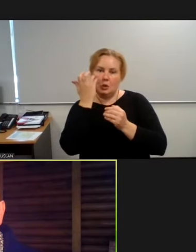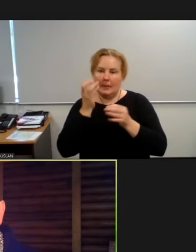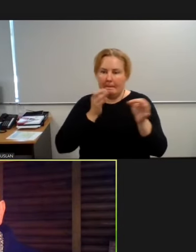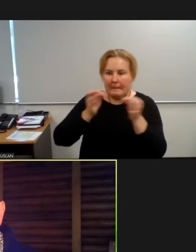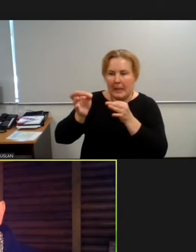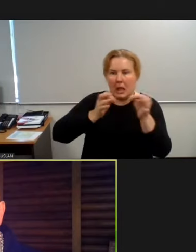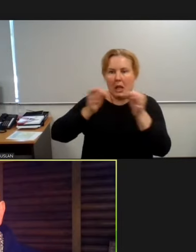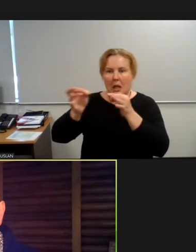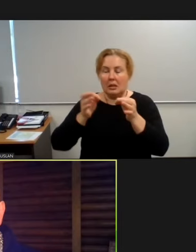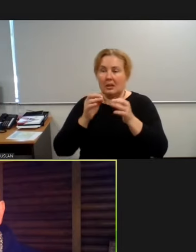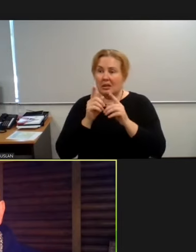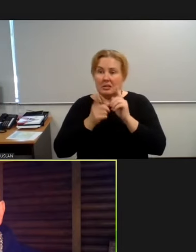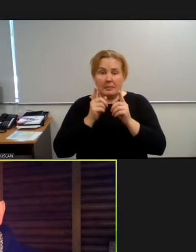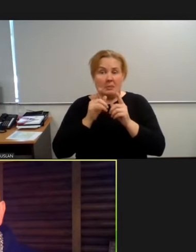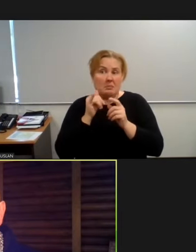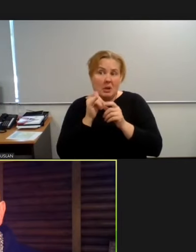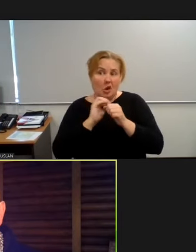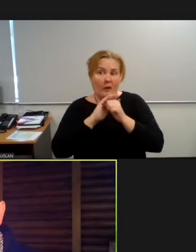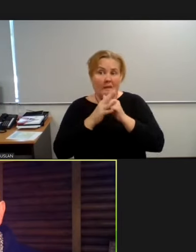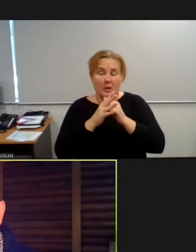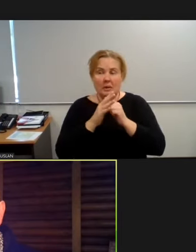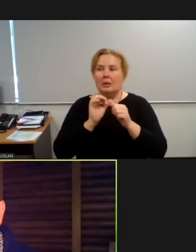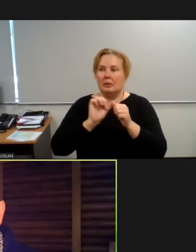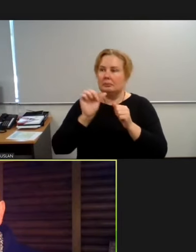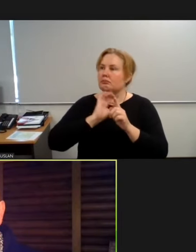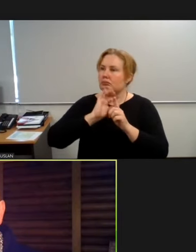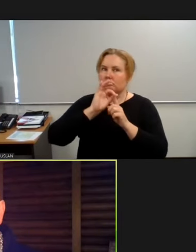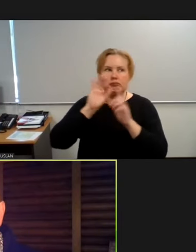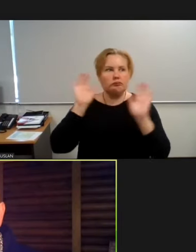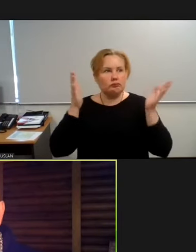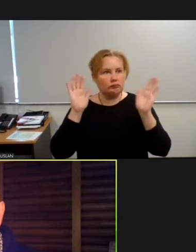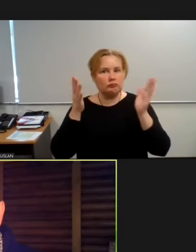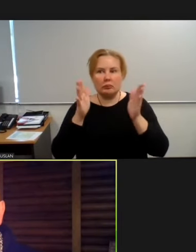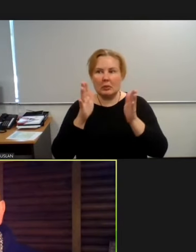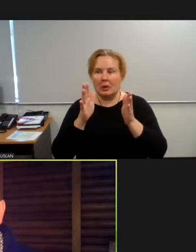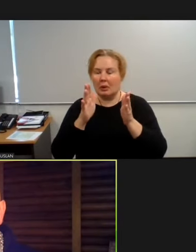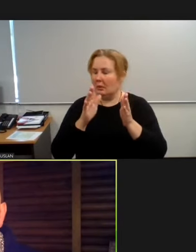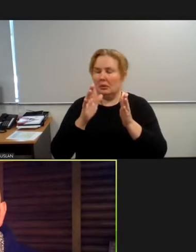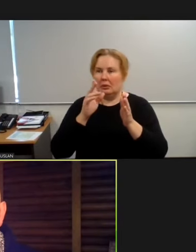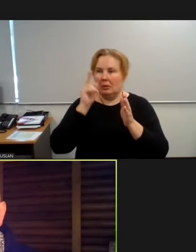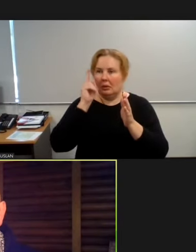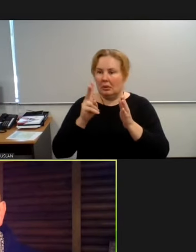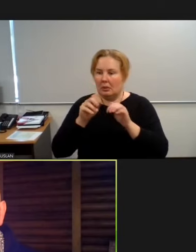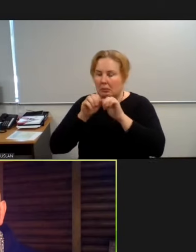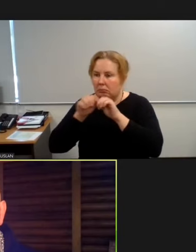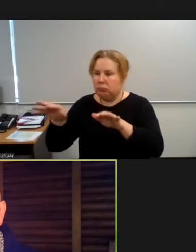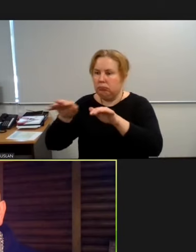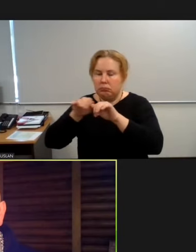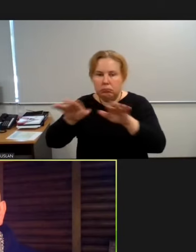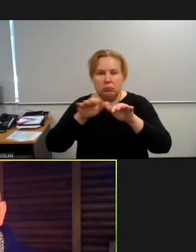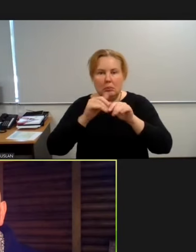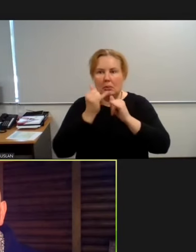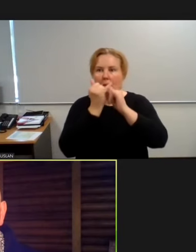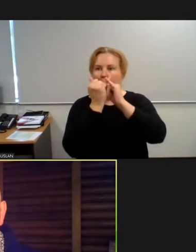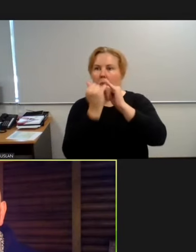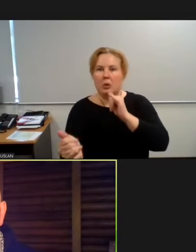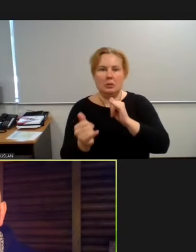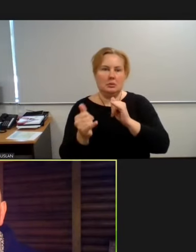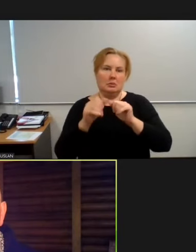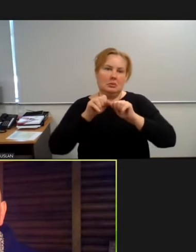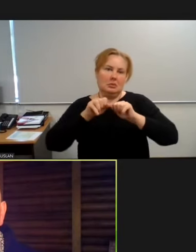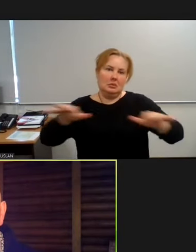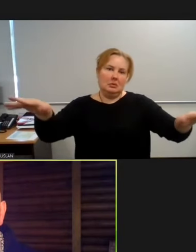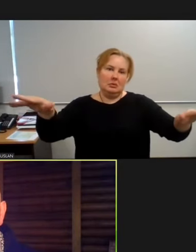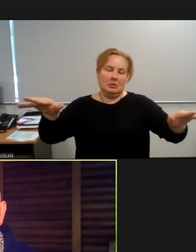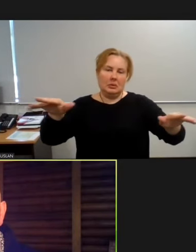they may get worse. But I think, you know, we need to be looking optimistically forward. and planning how we get out